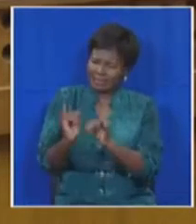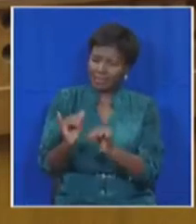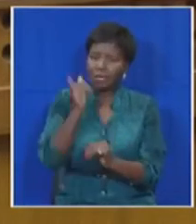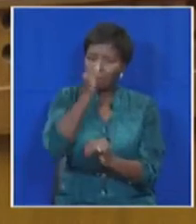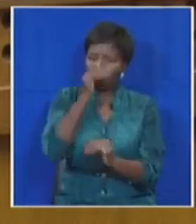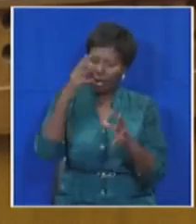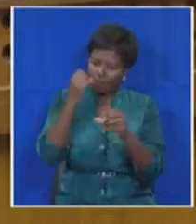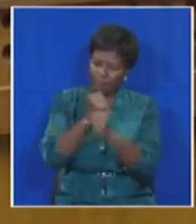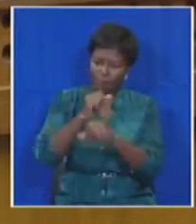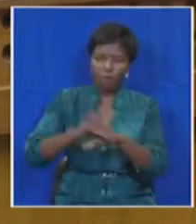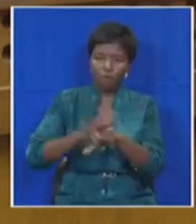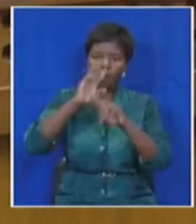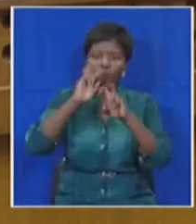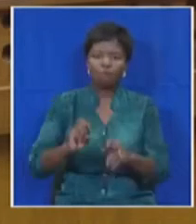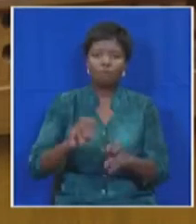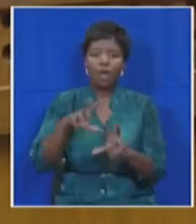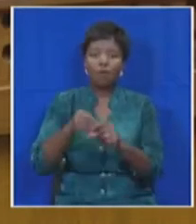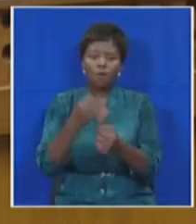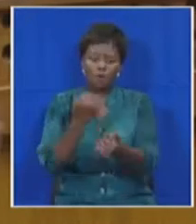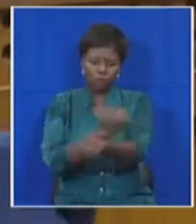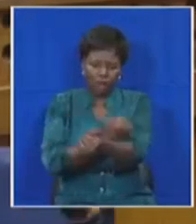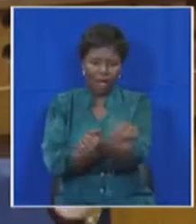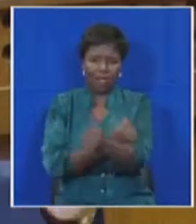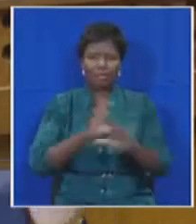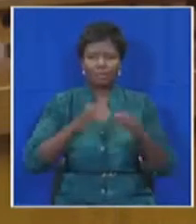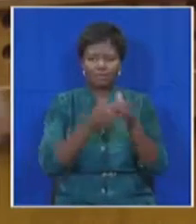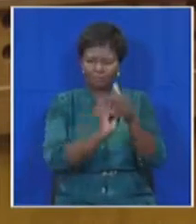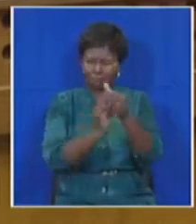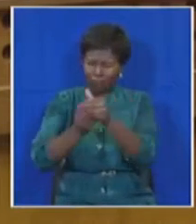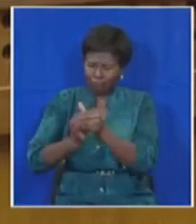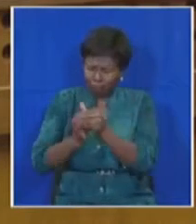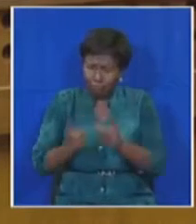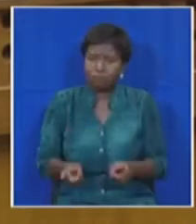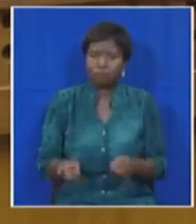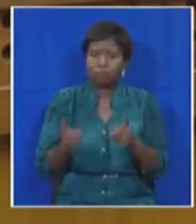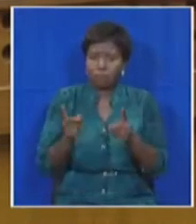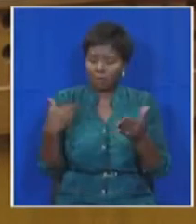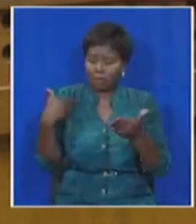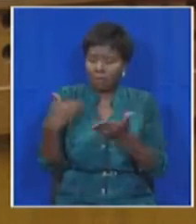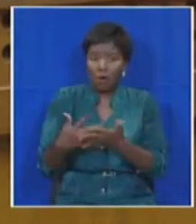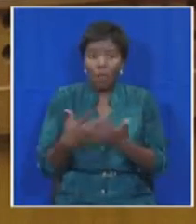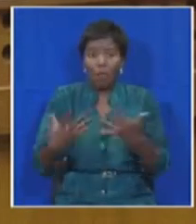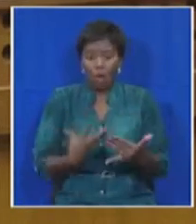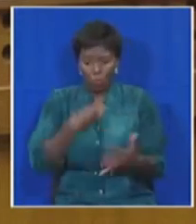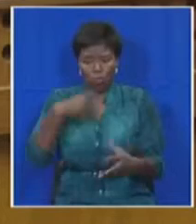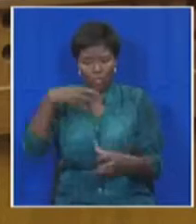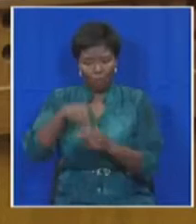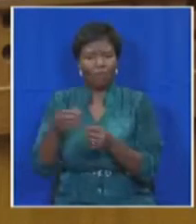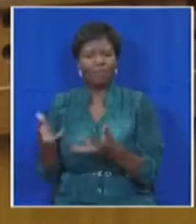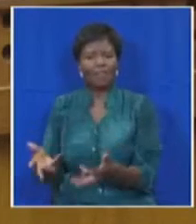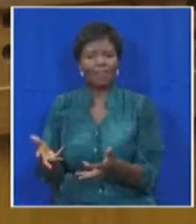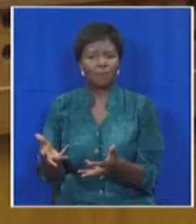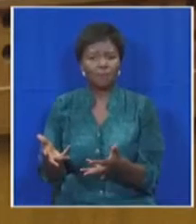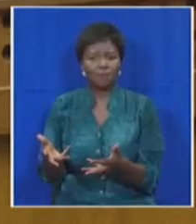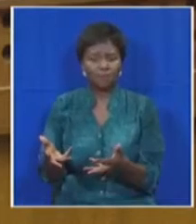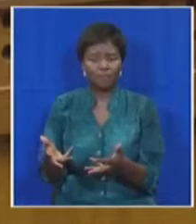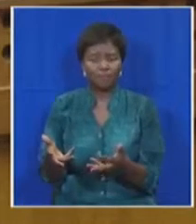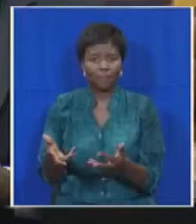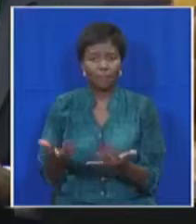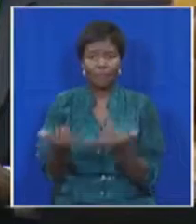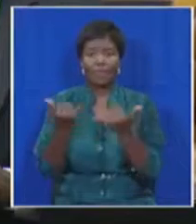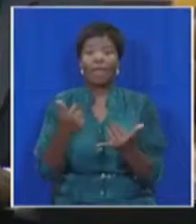these, particularly drugs and gangsterism, are really our lost generation's cry for help. We will build a